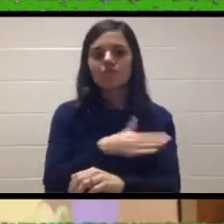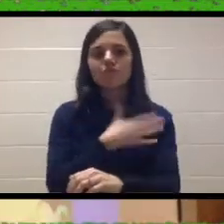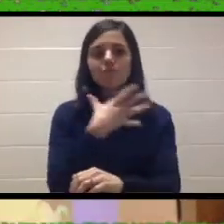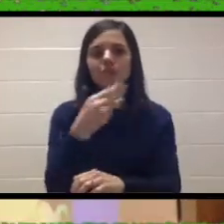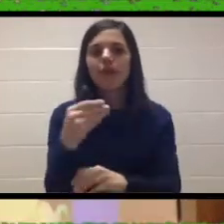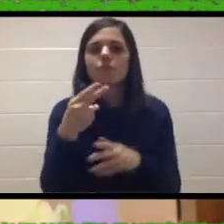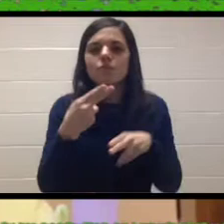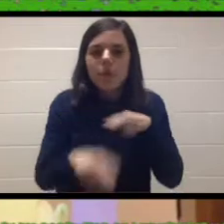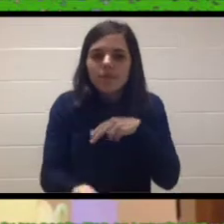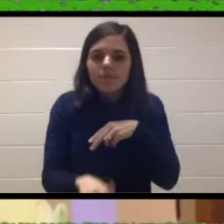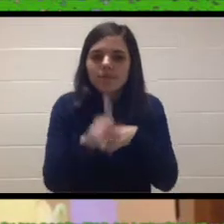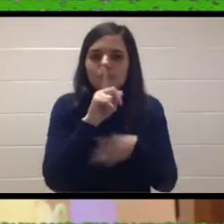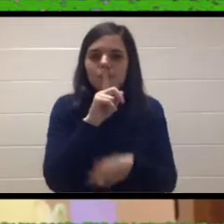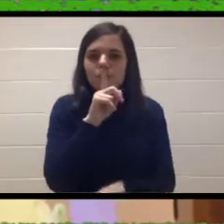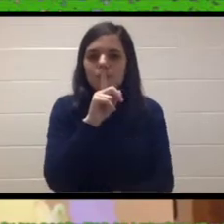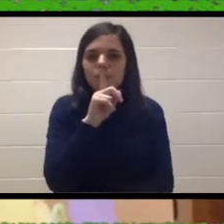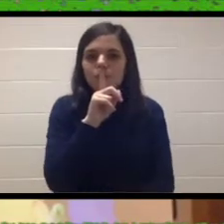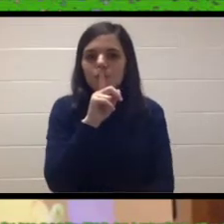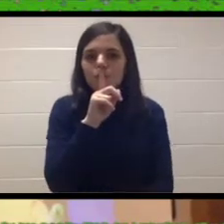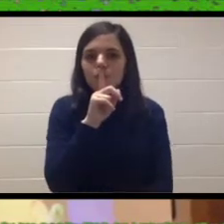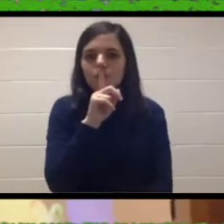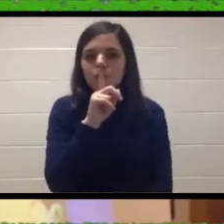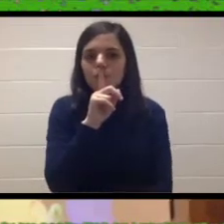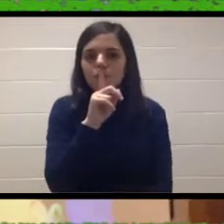Anthem, and have a short moment of silence.